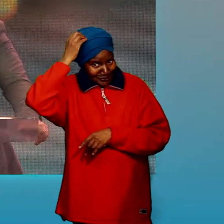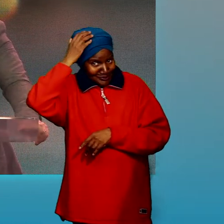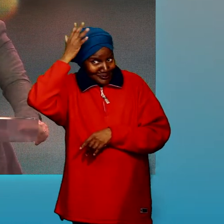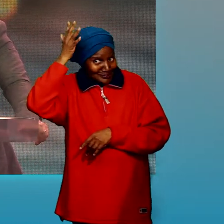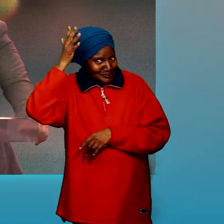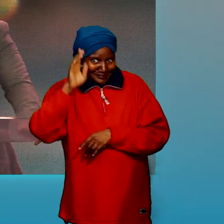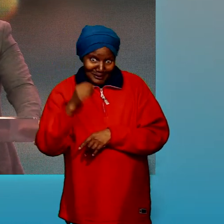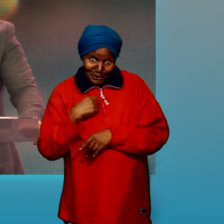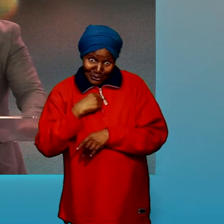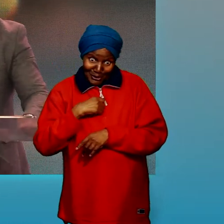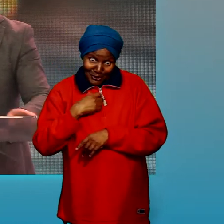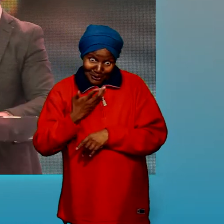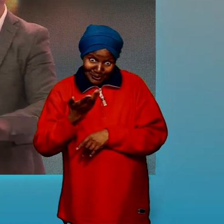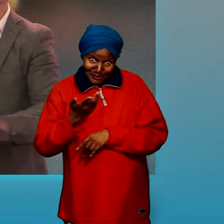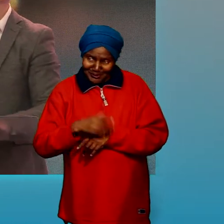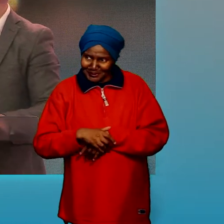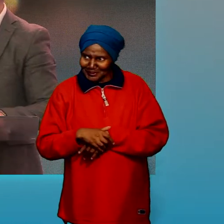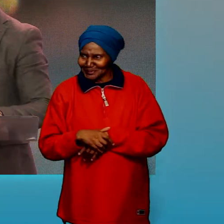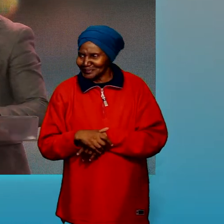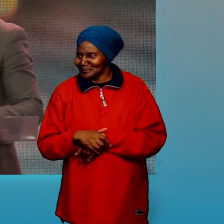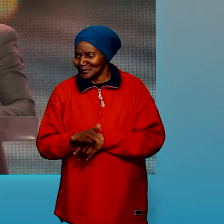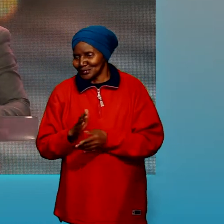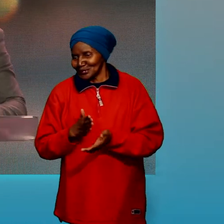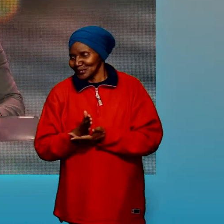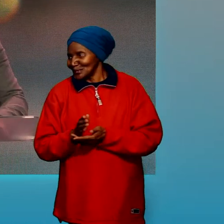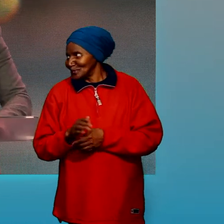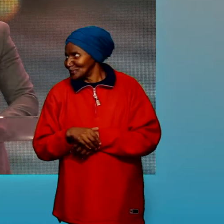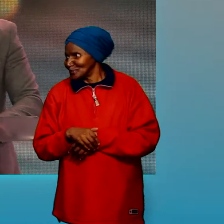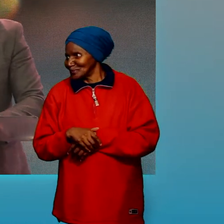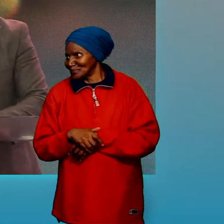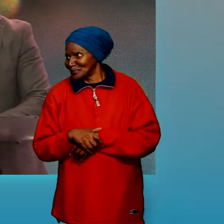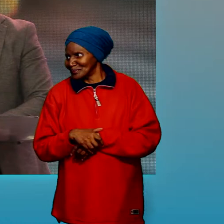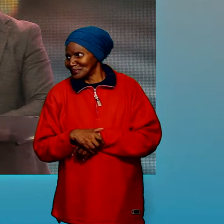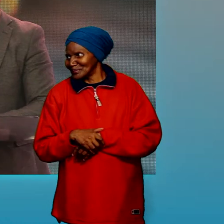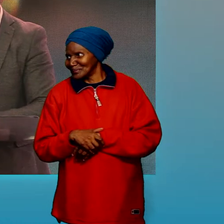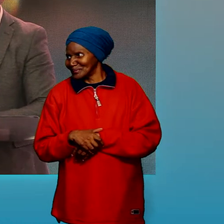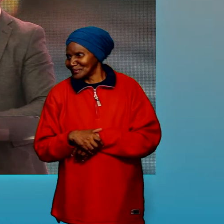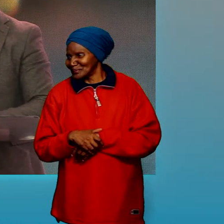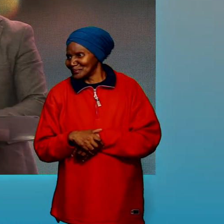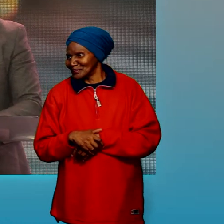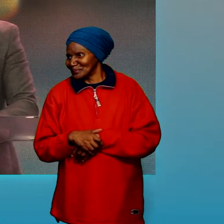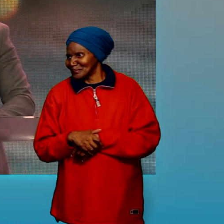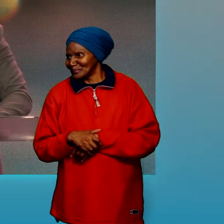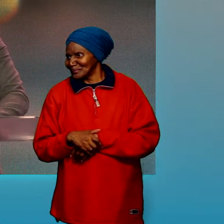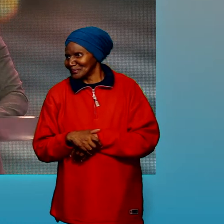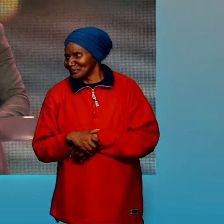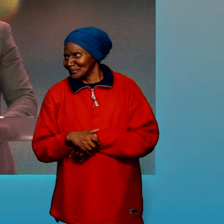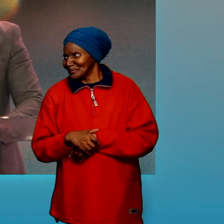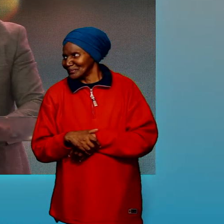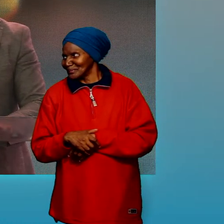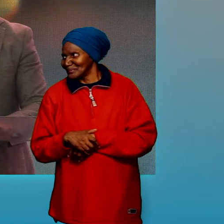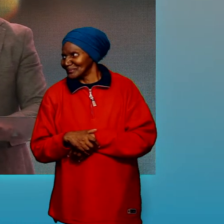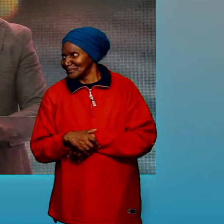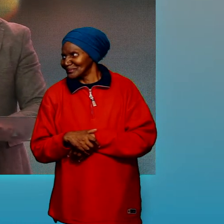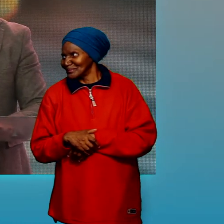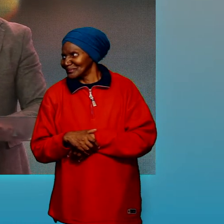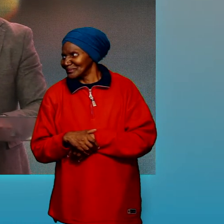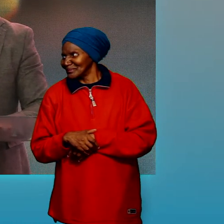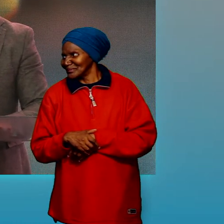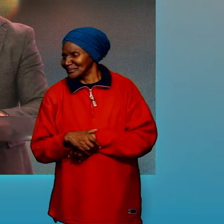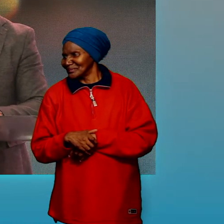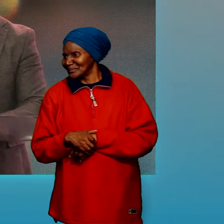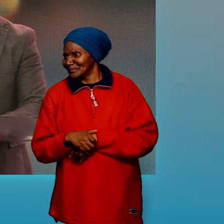But that's the reality. Some of us are still getting that, okay? Bless you. Receive that word.